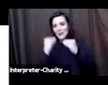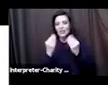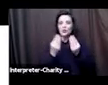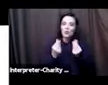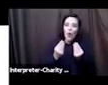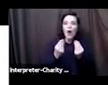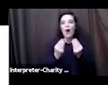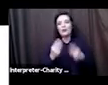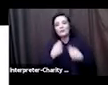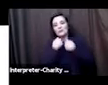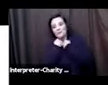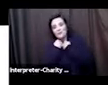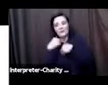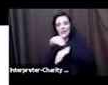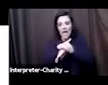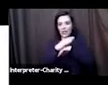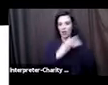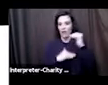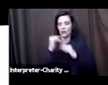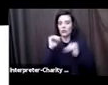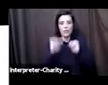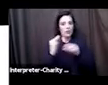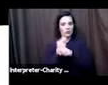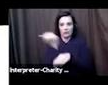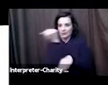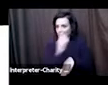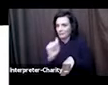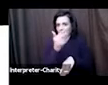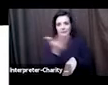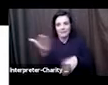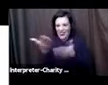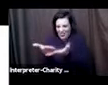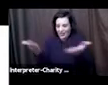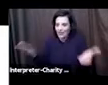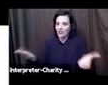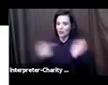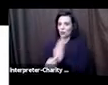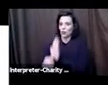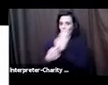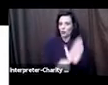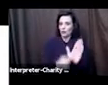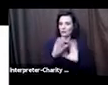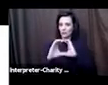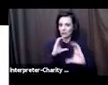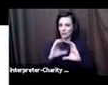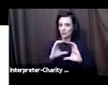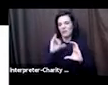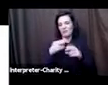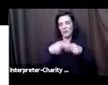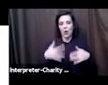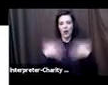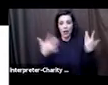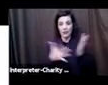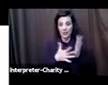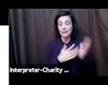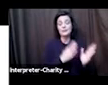comforts them. So we can use any type of tool to represent something or to symbolize something, and that can be a light text solution.